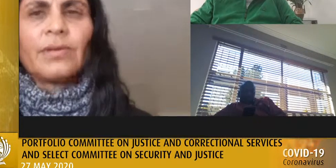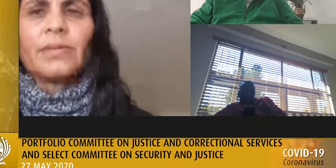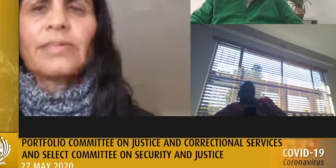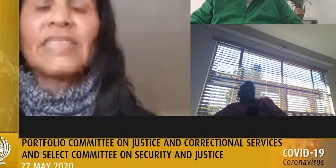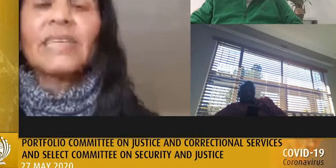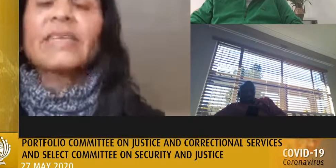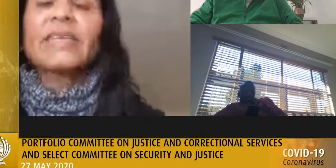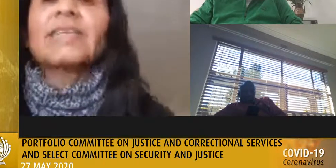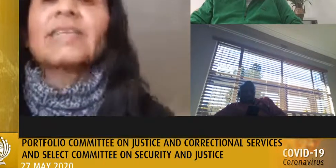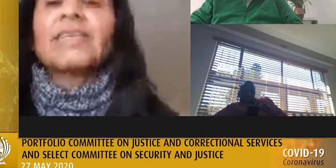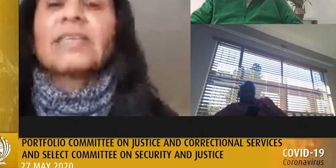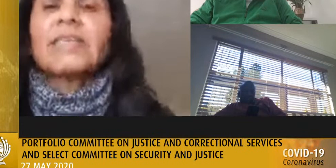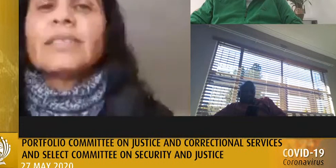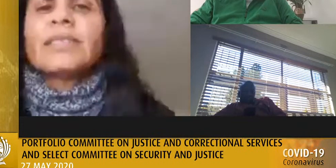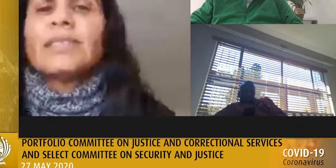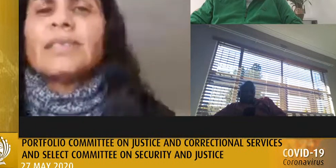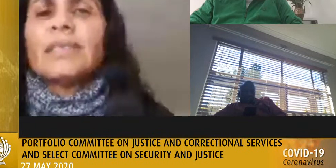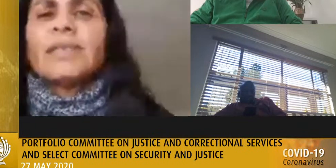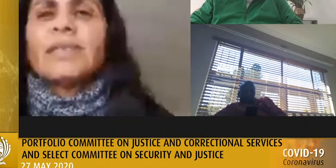Honorable Nita.